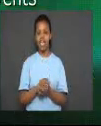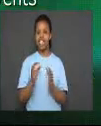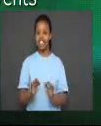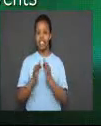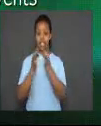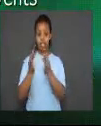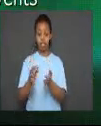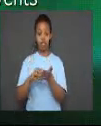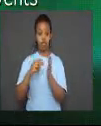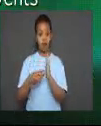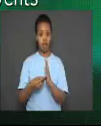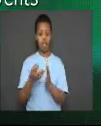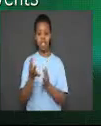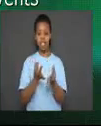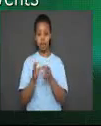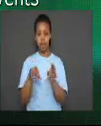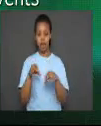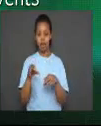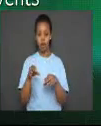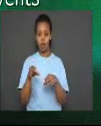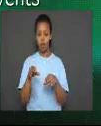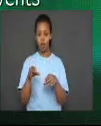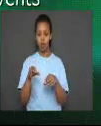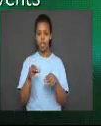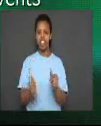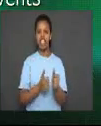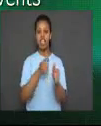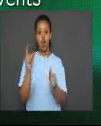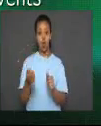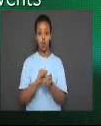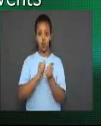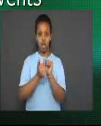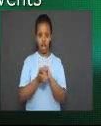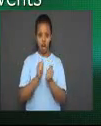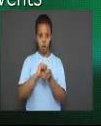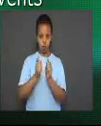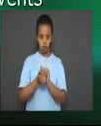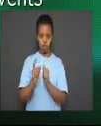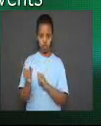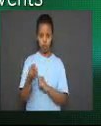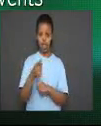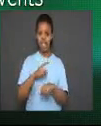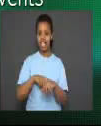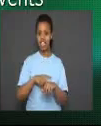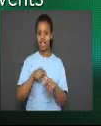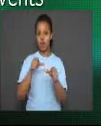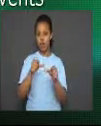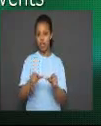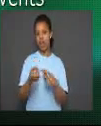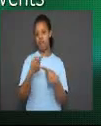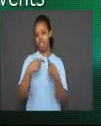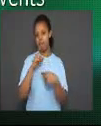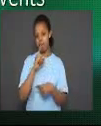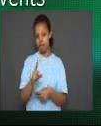Succession describes a series of changes that occur over time, in order